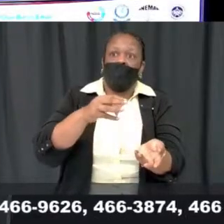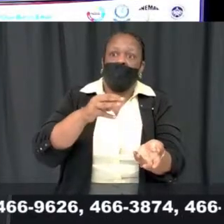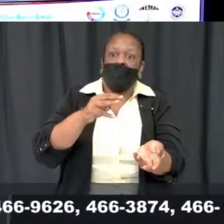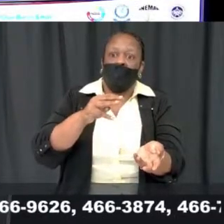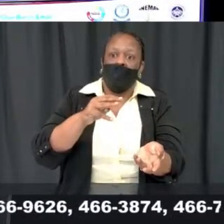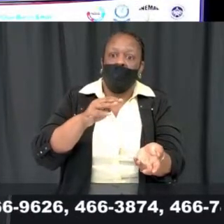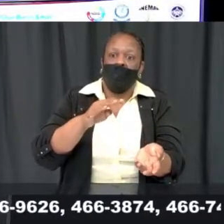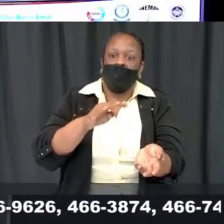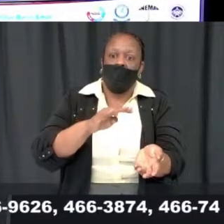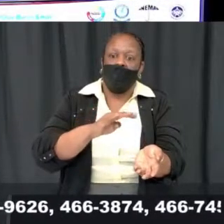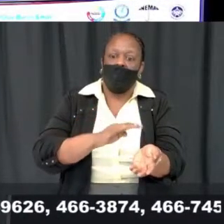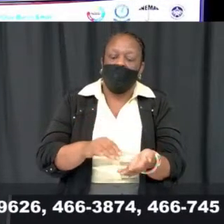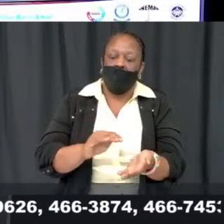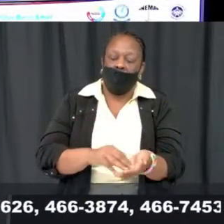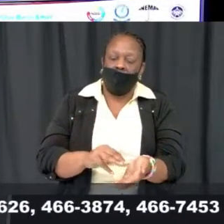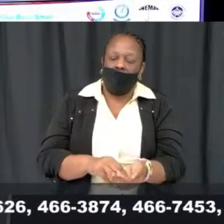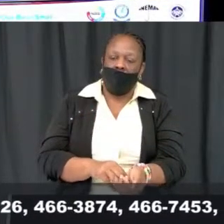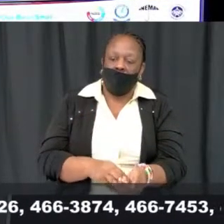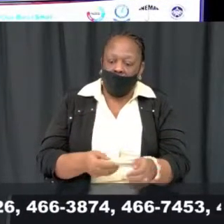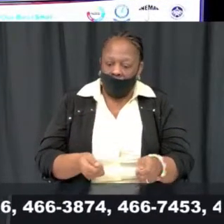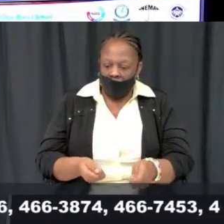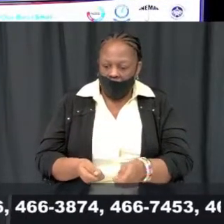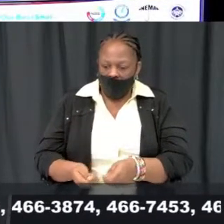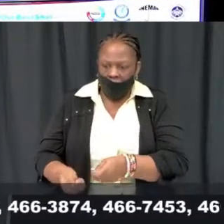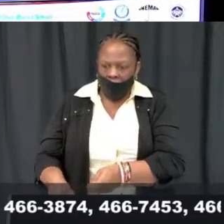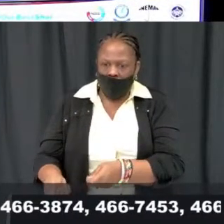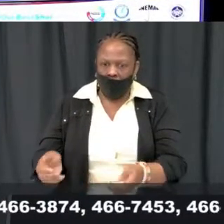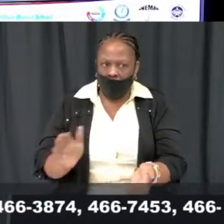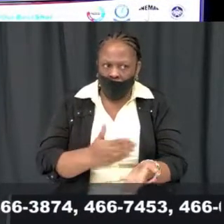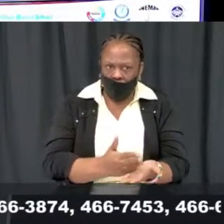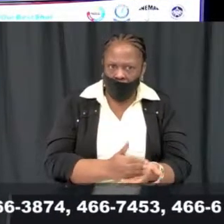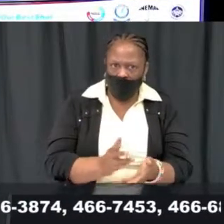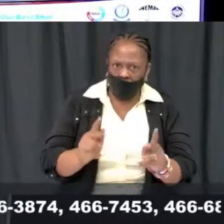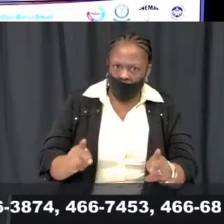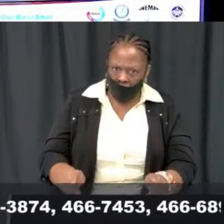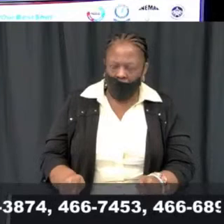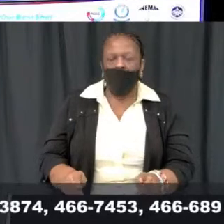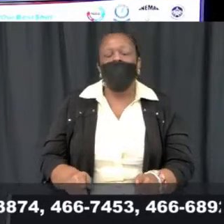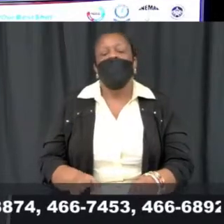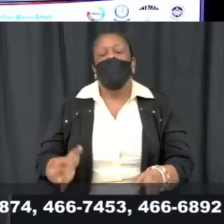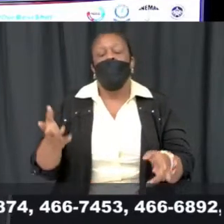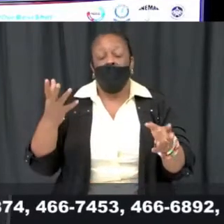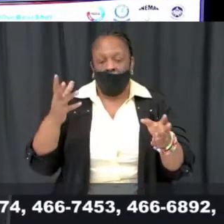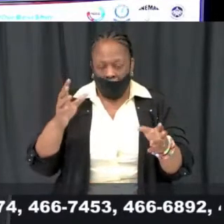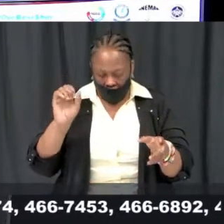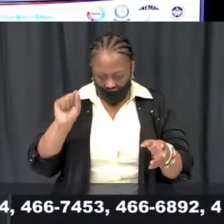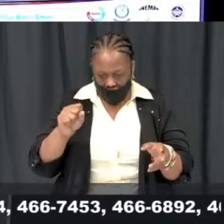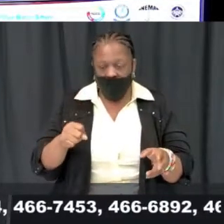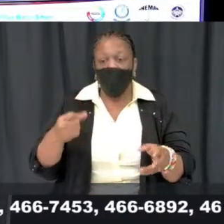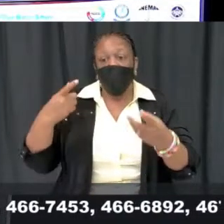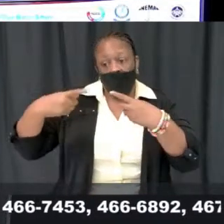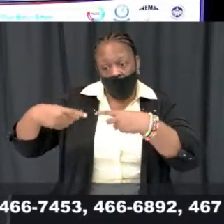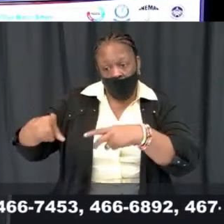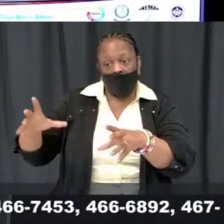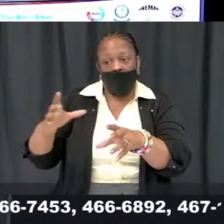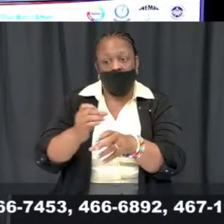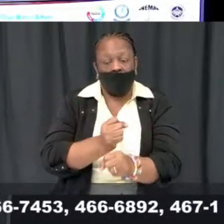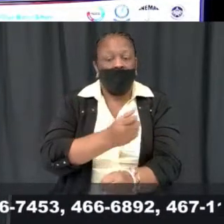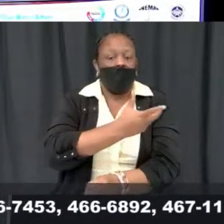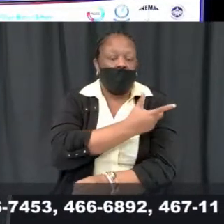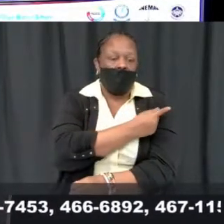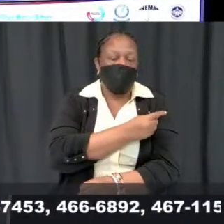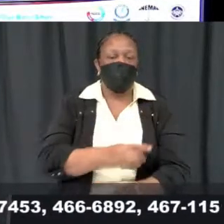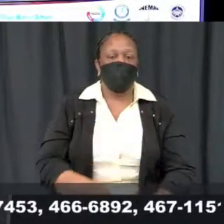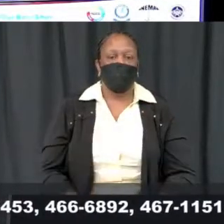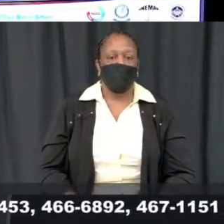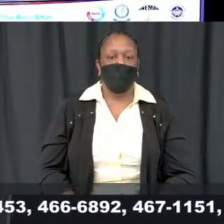healthcare professionals, will have to learn to live with COVID, because COVID-19 is not going to go away tomorrow or next month. And